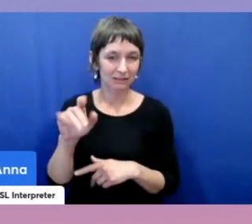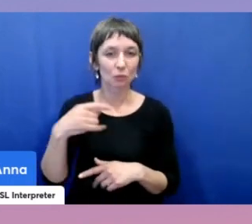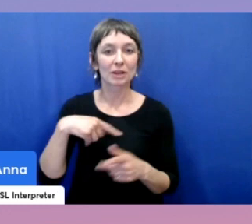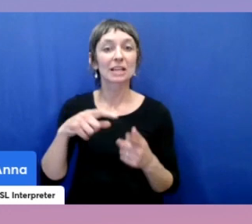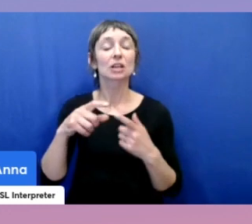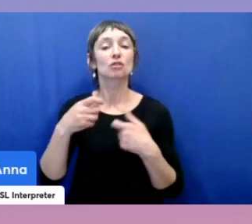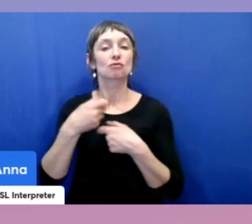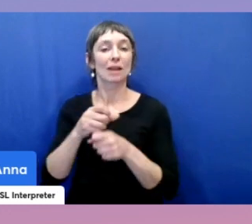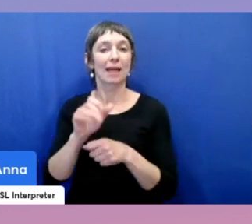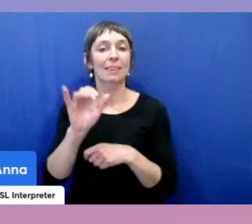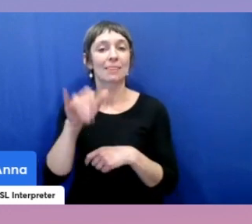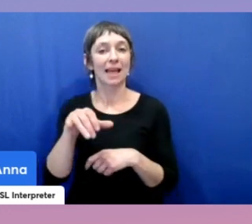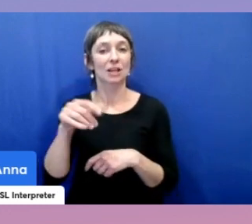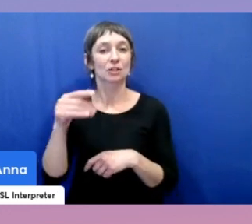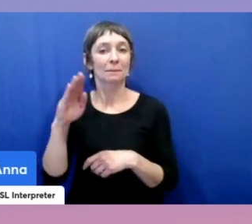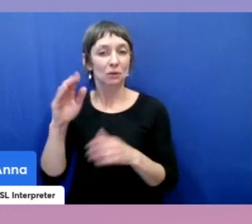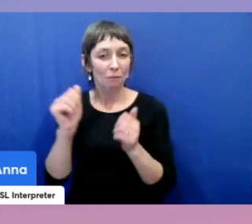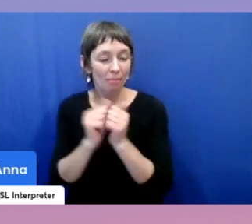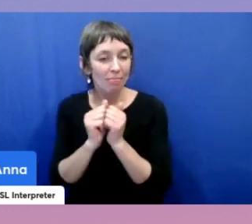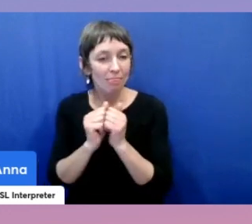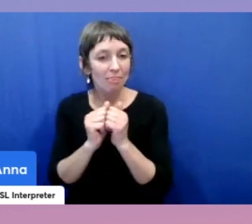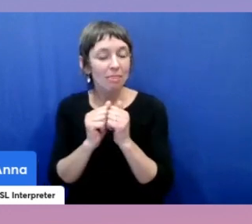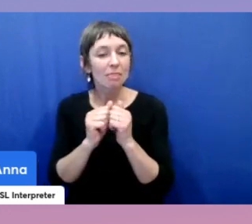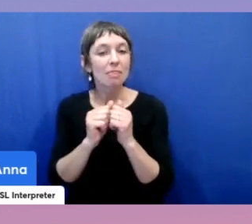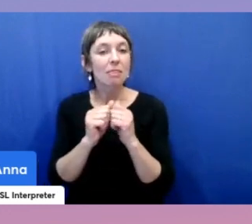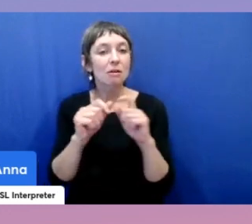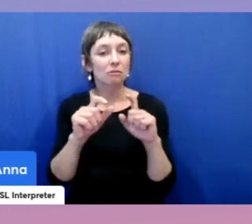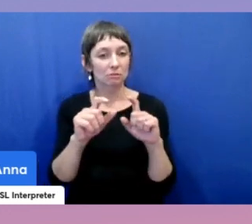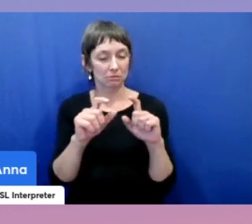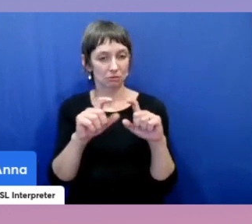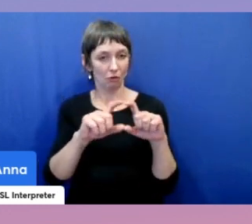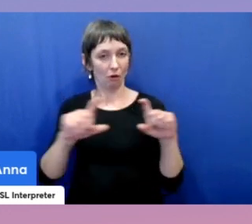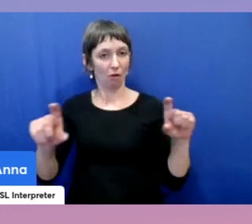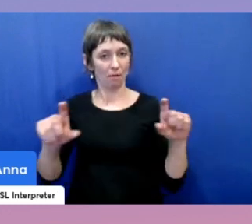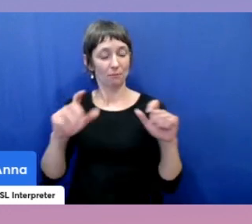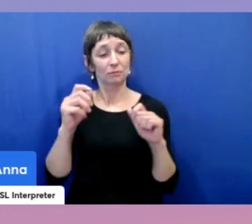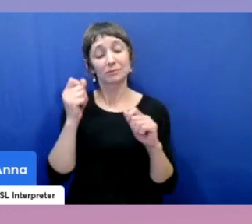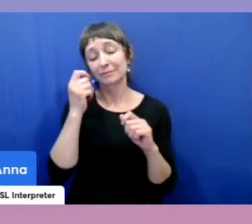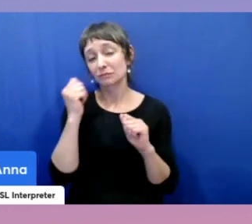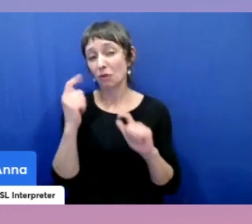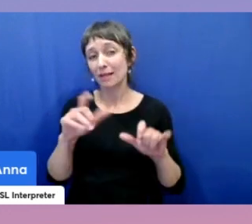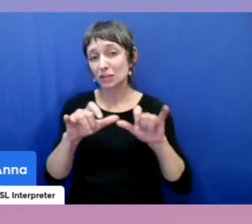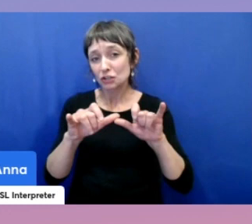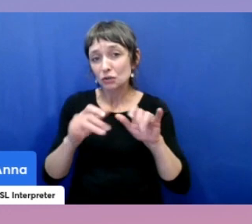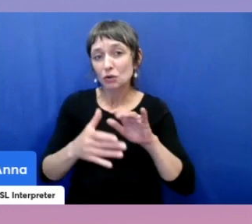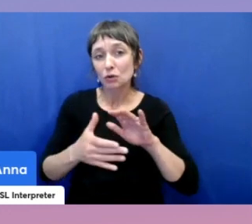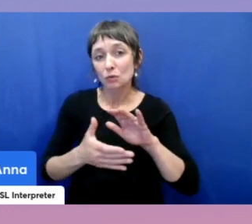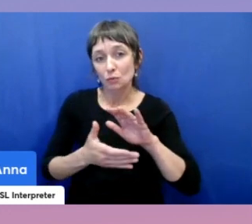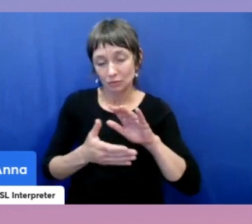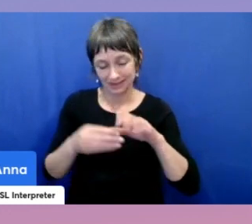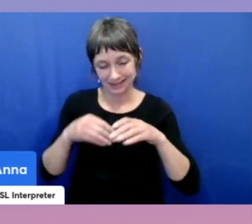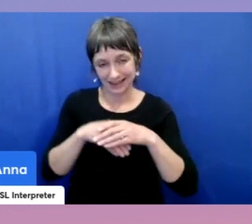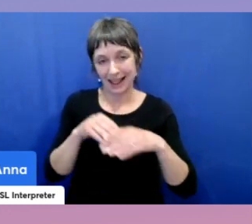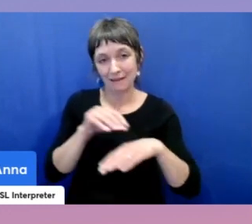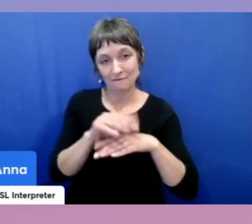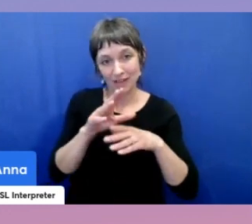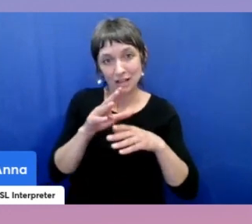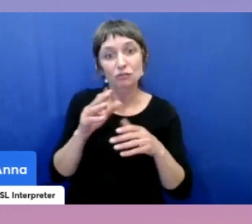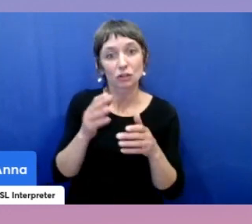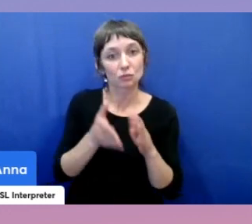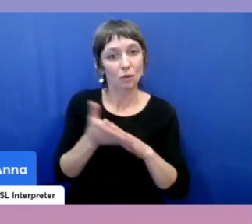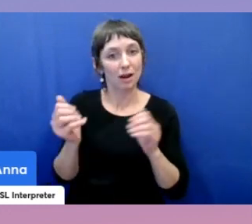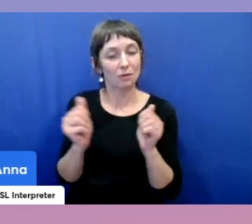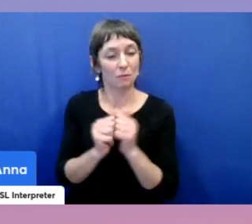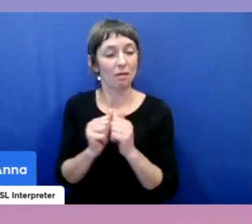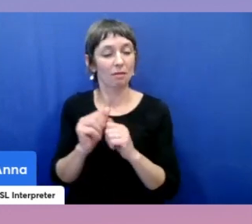GB with Golang, while all engineer in eFishery is running with Golang, and it is actually working. And many